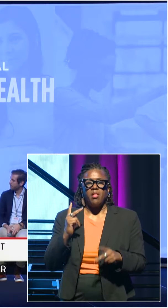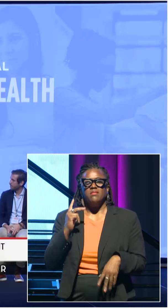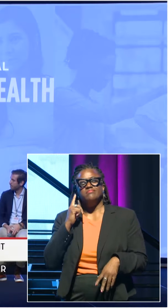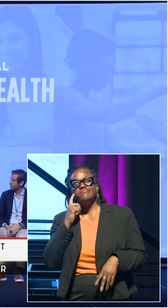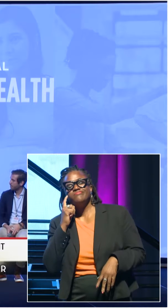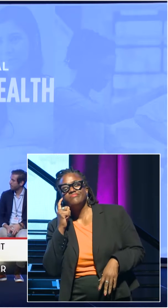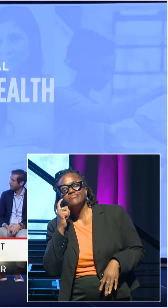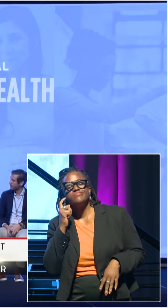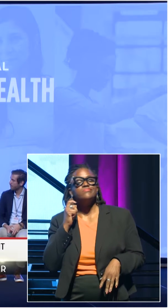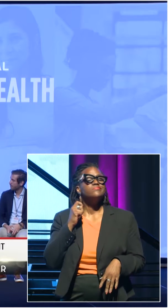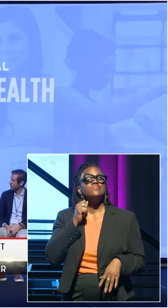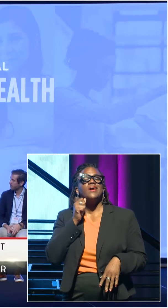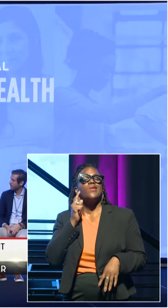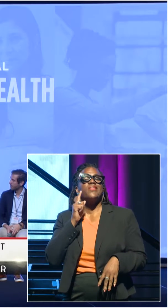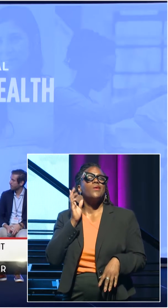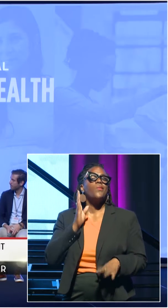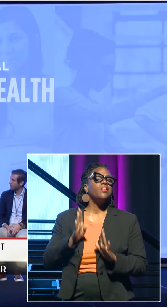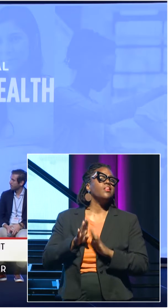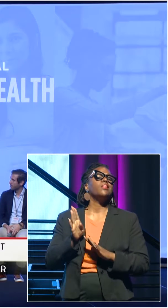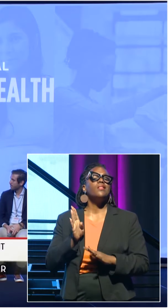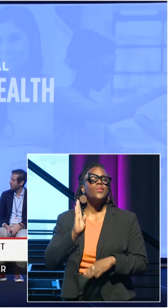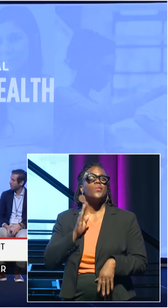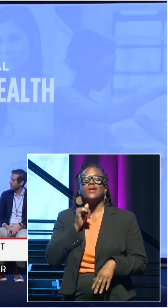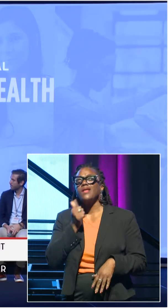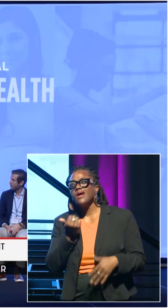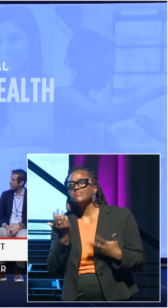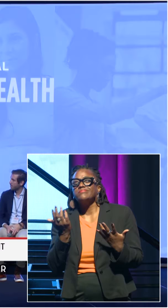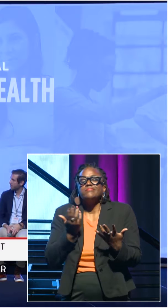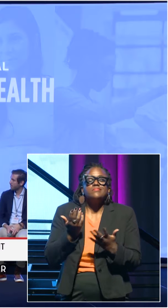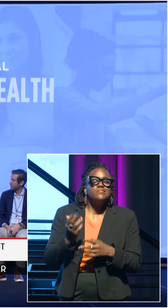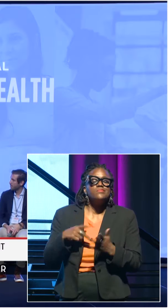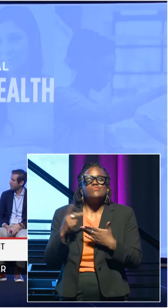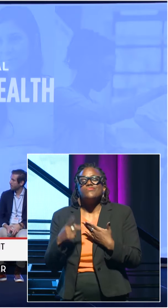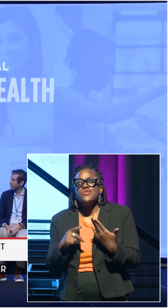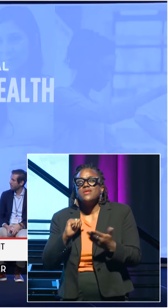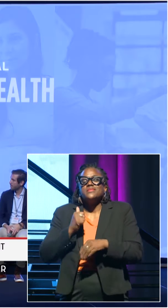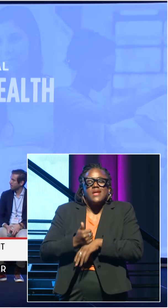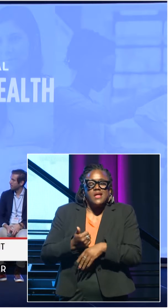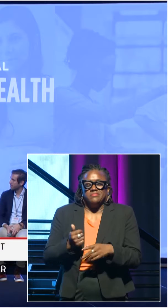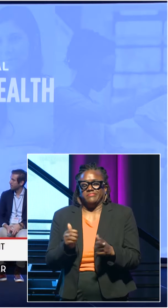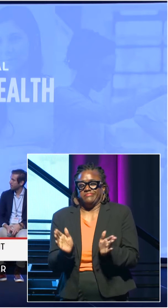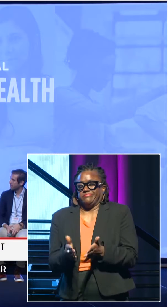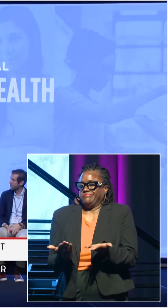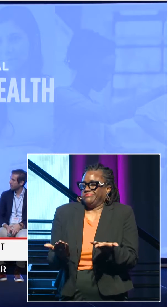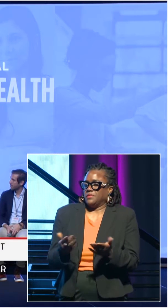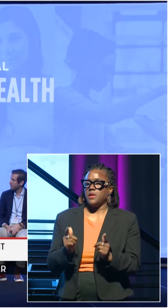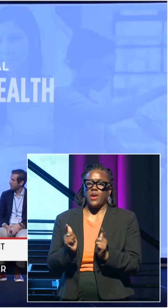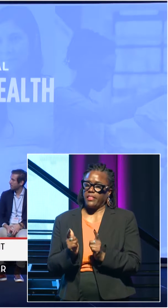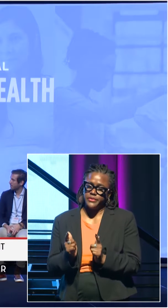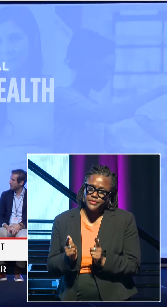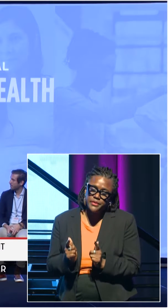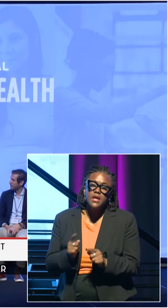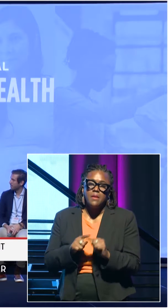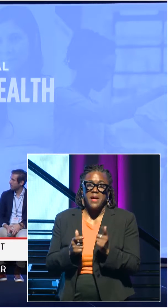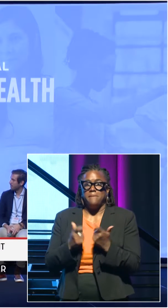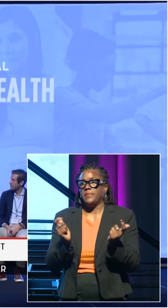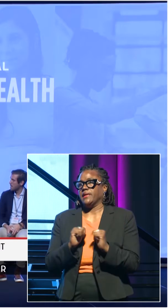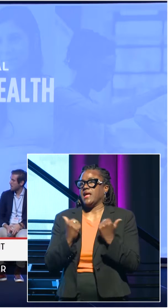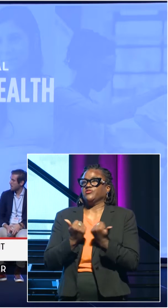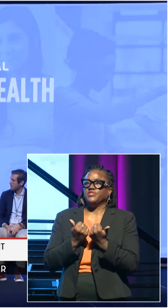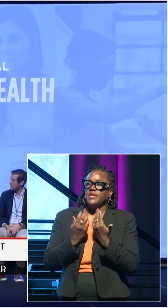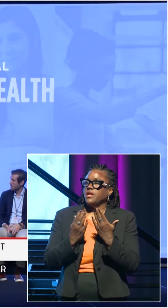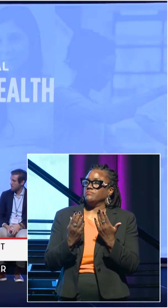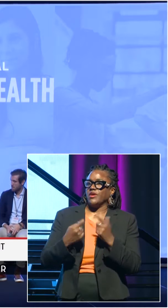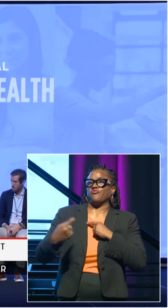us. They thought that we would never be able to stand up a program, especially this little, well, we're not little, but this big agency across